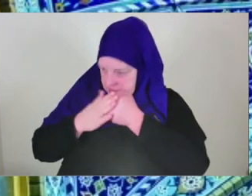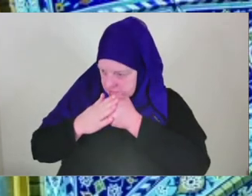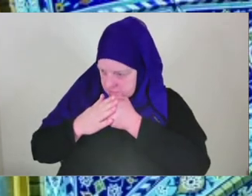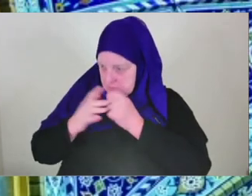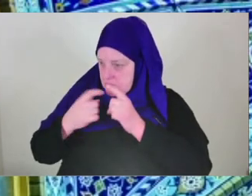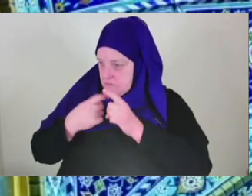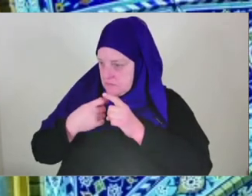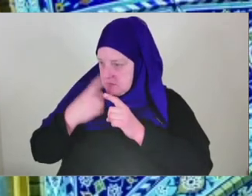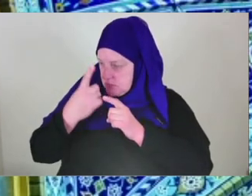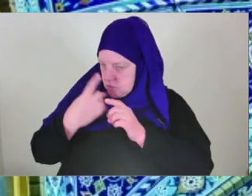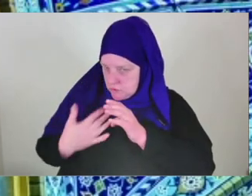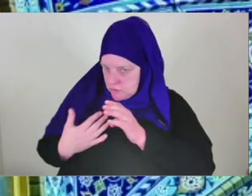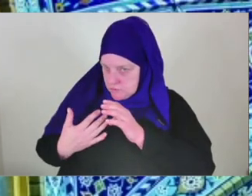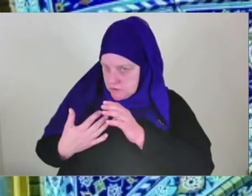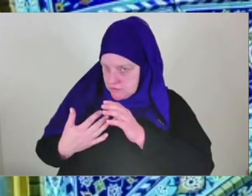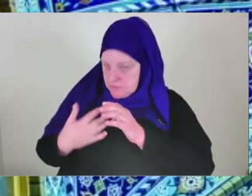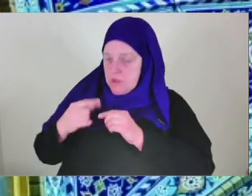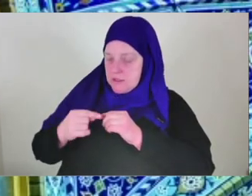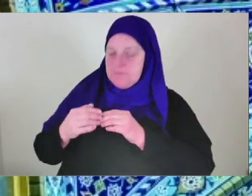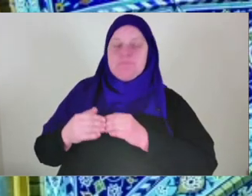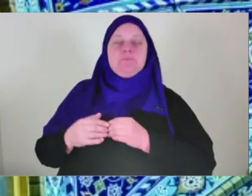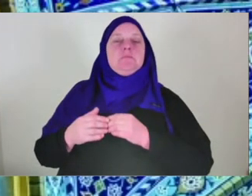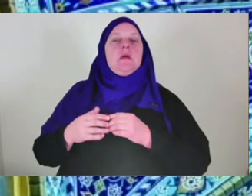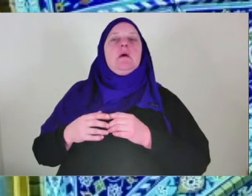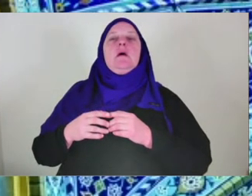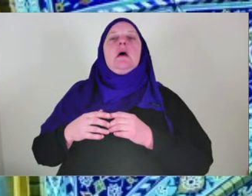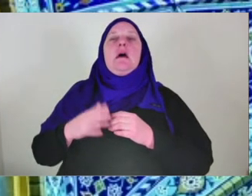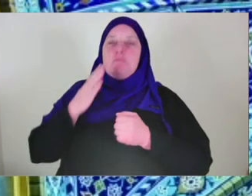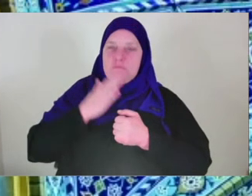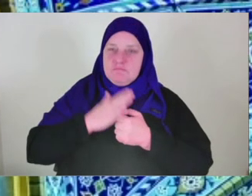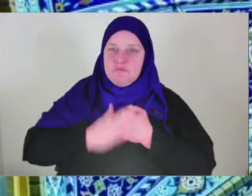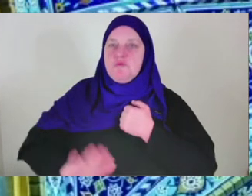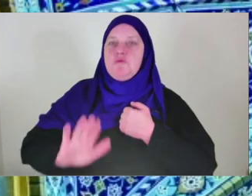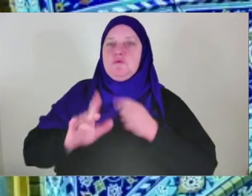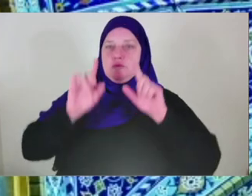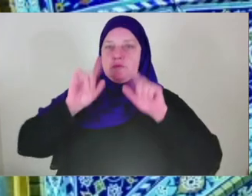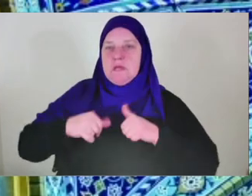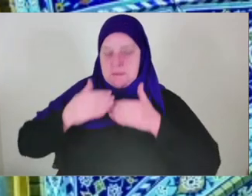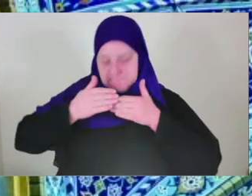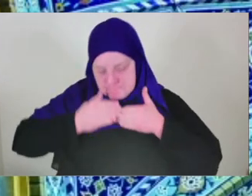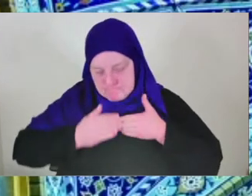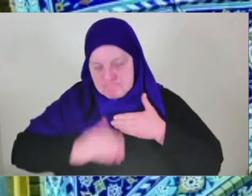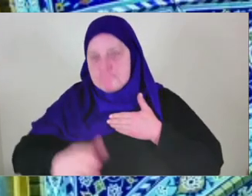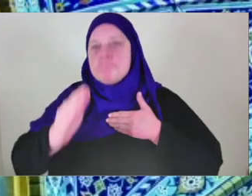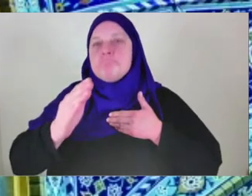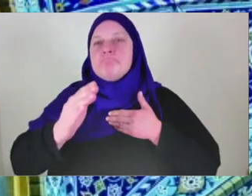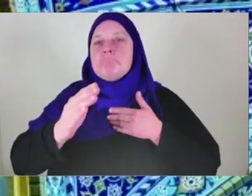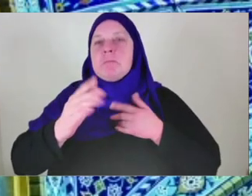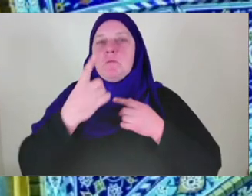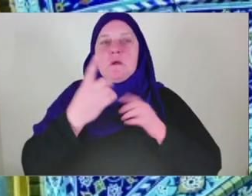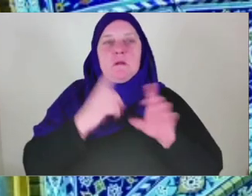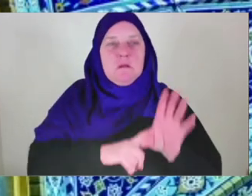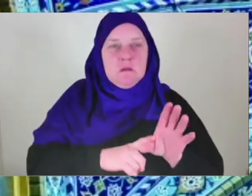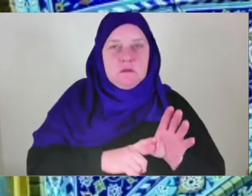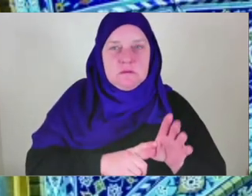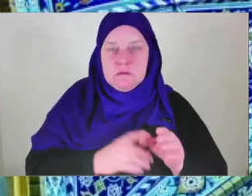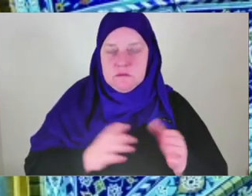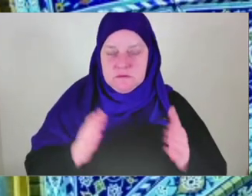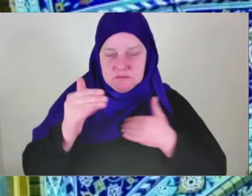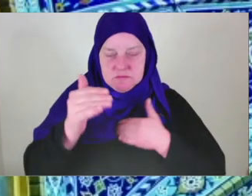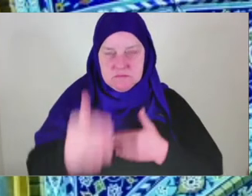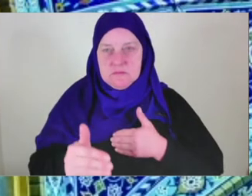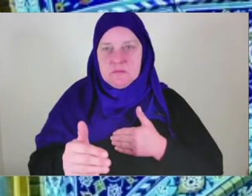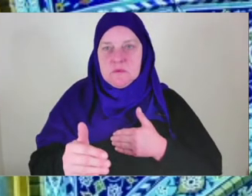There's no problem with that. But I cannot say that 5 years ago, for example, my saving was 5,000, and 4 years ago, I